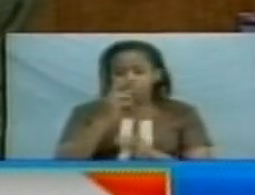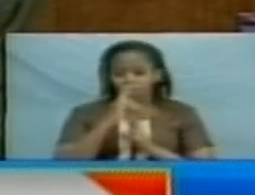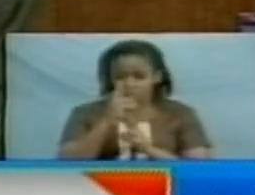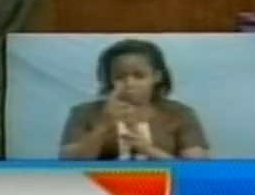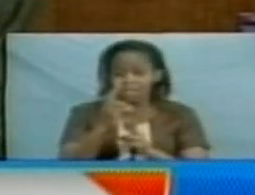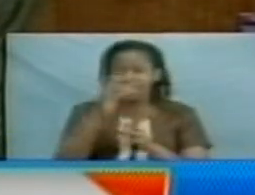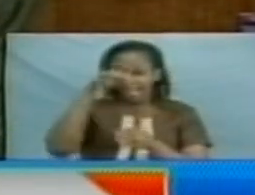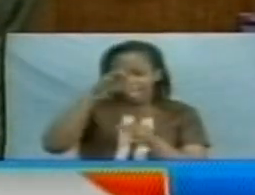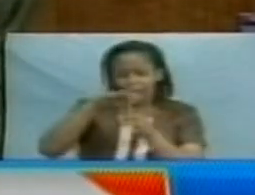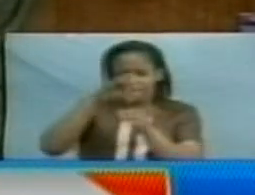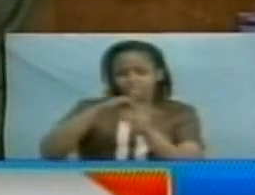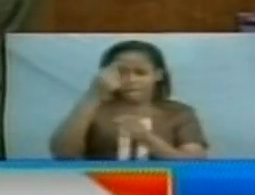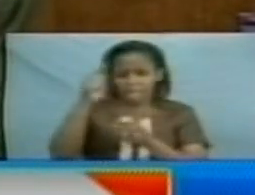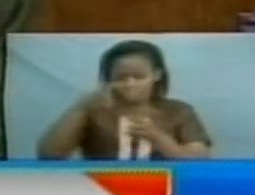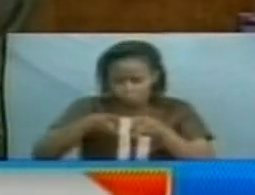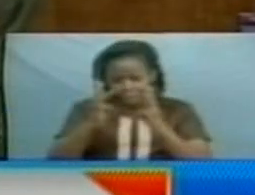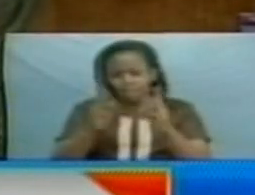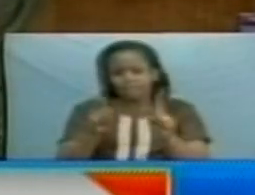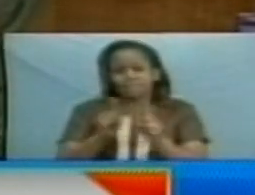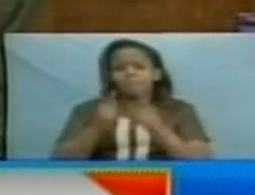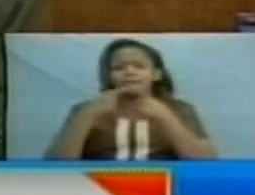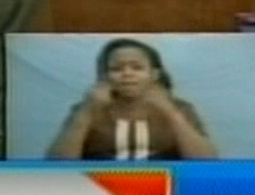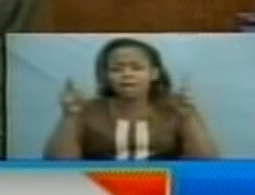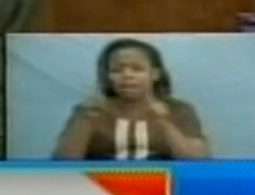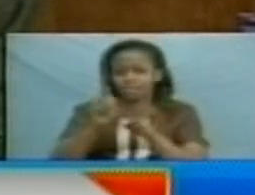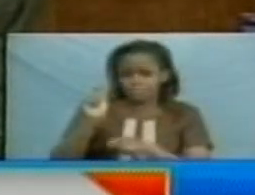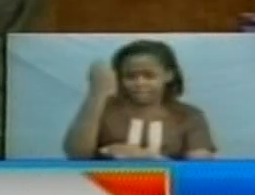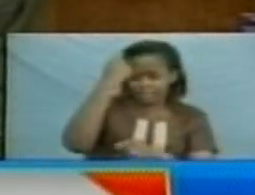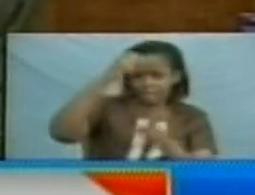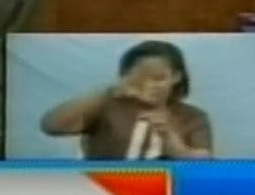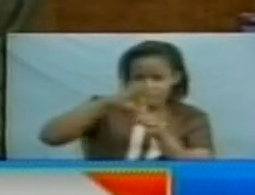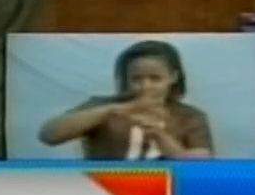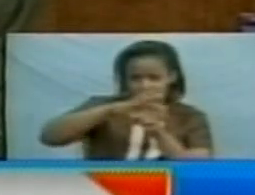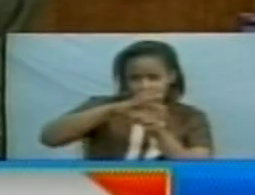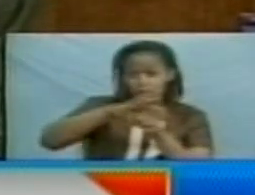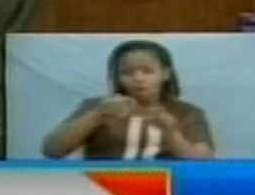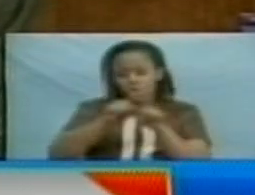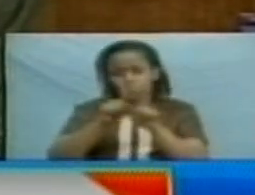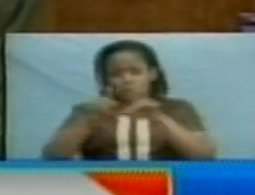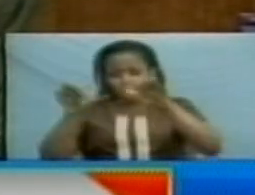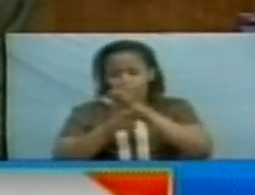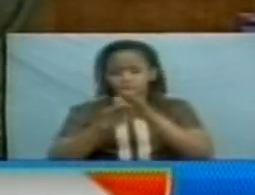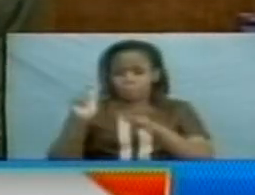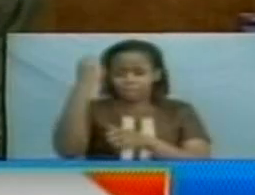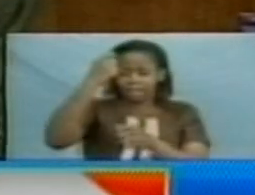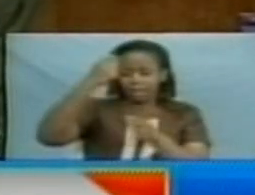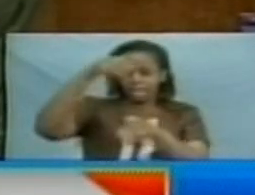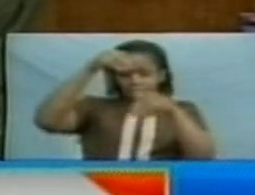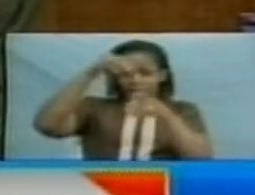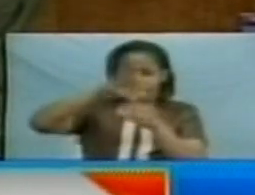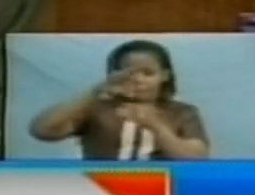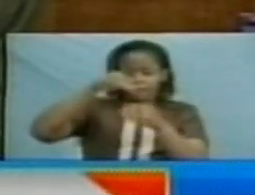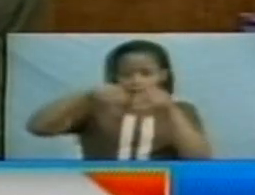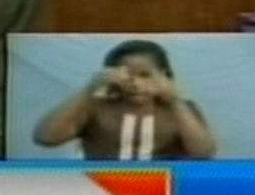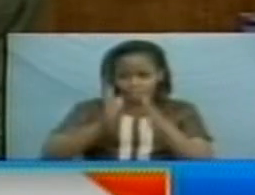validly elected and declared as President-elect and Deputy President-elect of the Republic